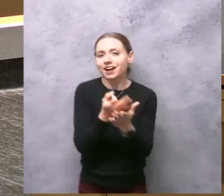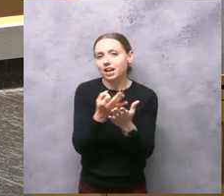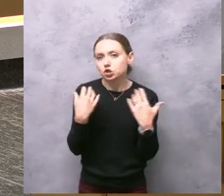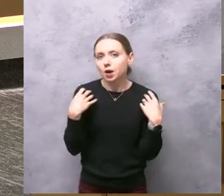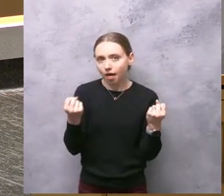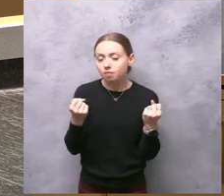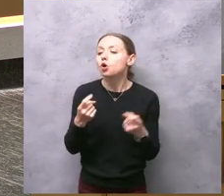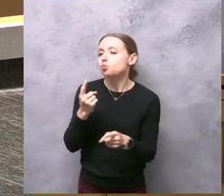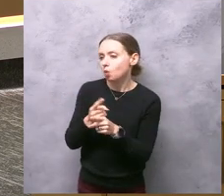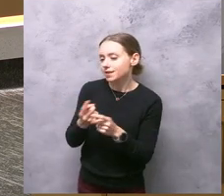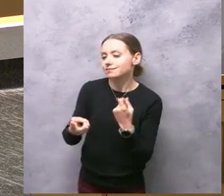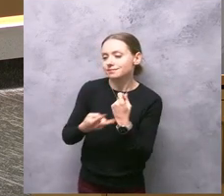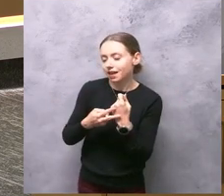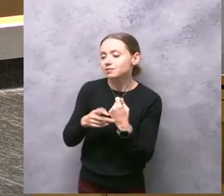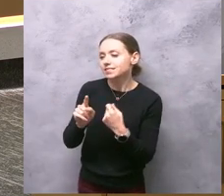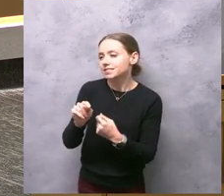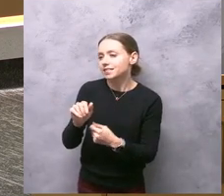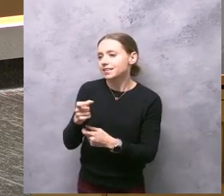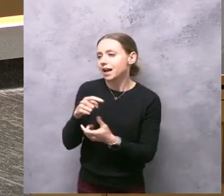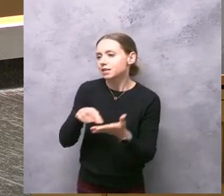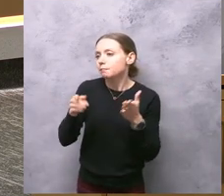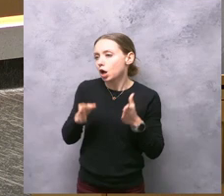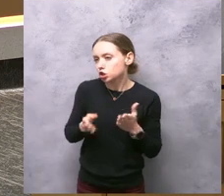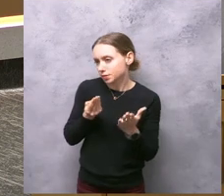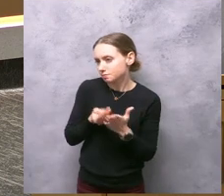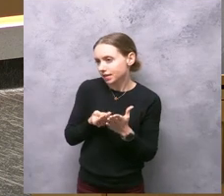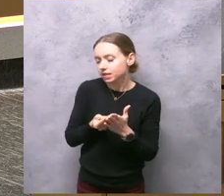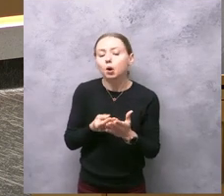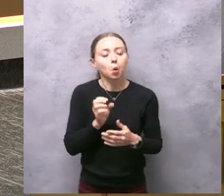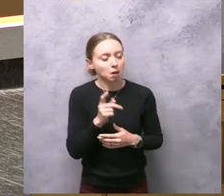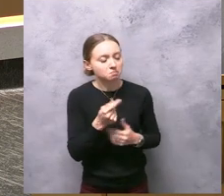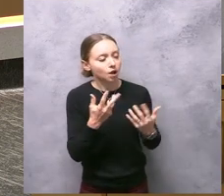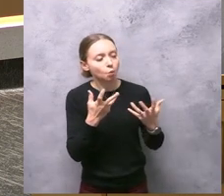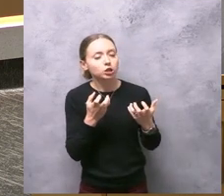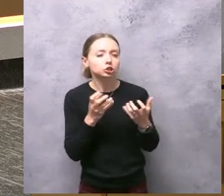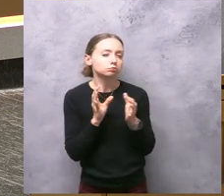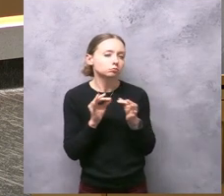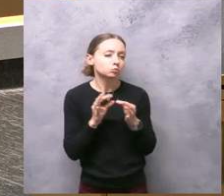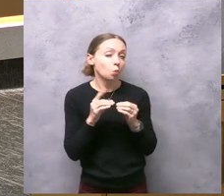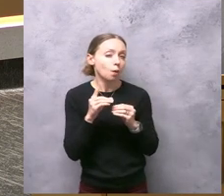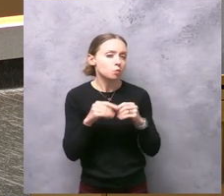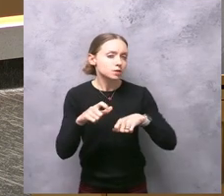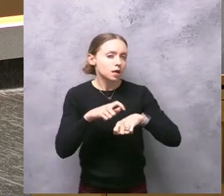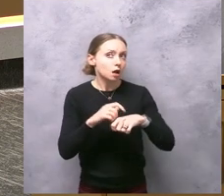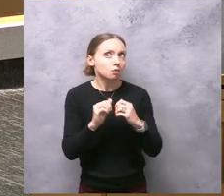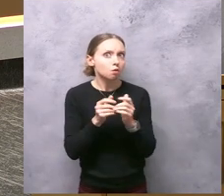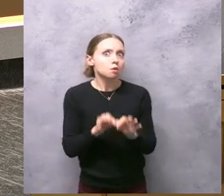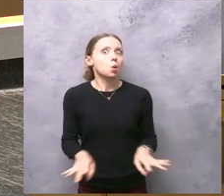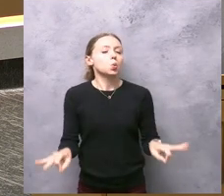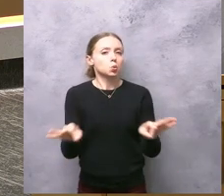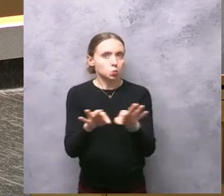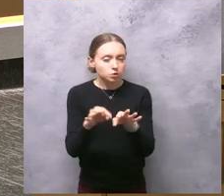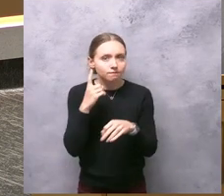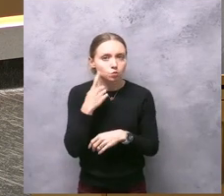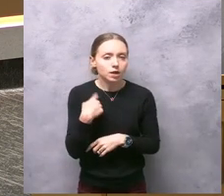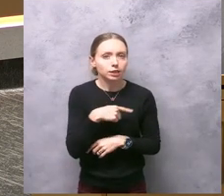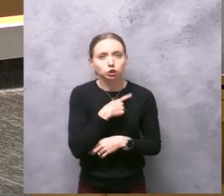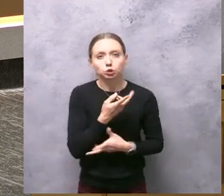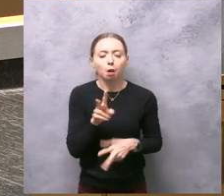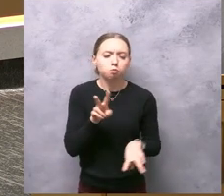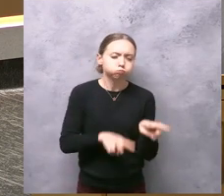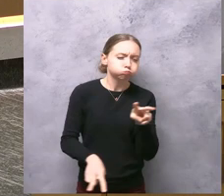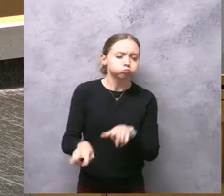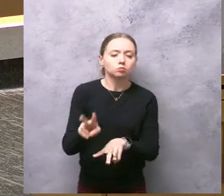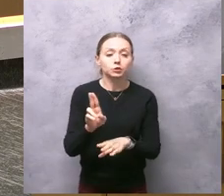Correct. It saves the taxpayer. Correct. So mm-hmm. Thank you. I just wanted us to touch base on that one more time about how important it is for us to, you know, monitor